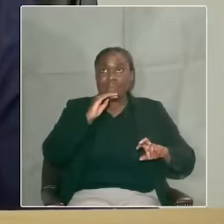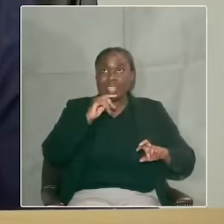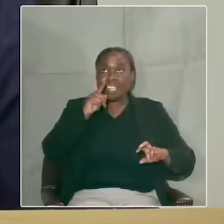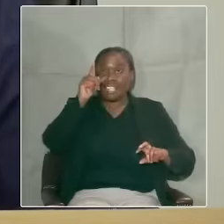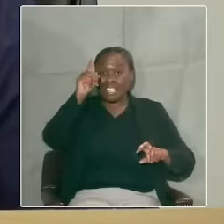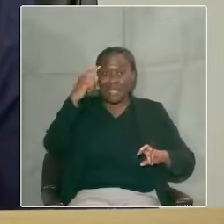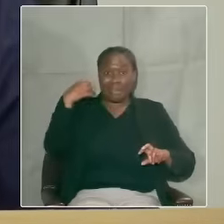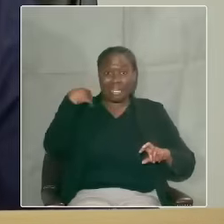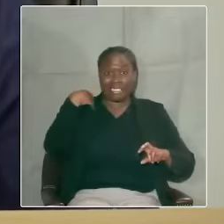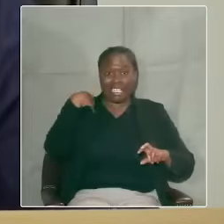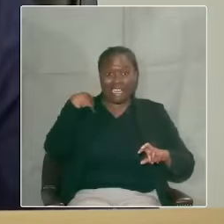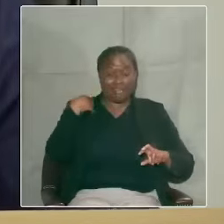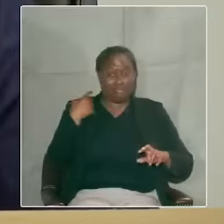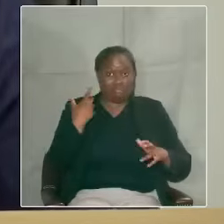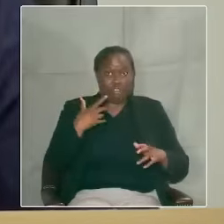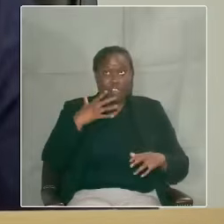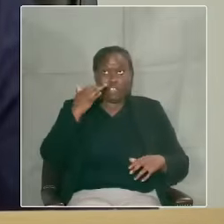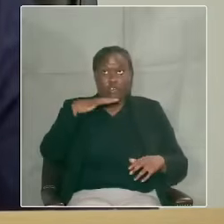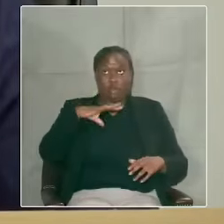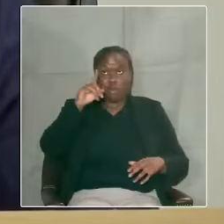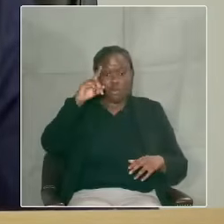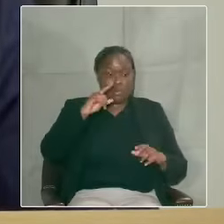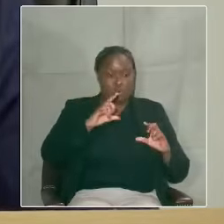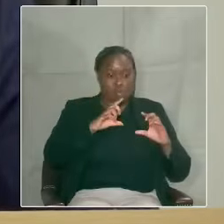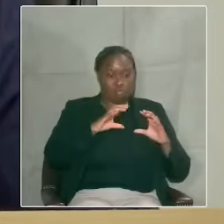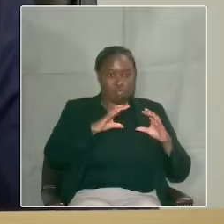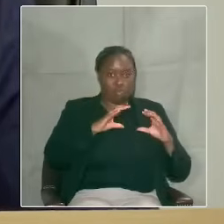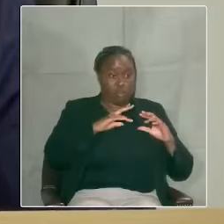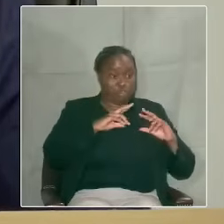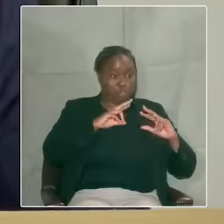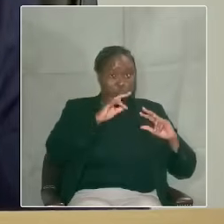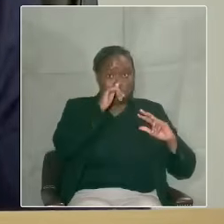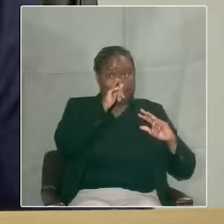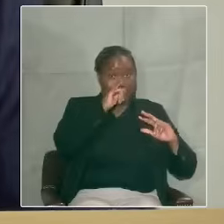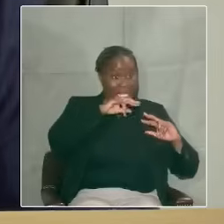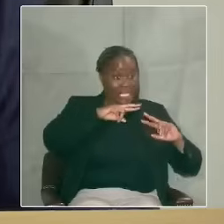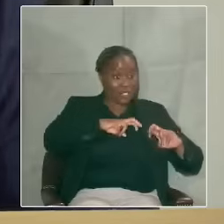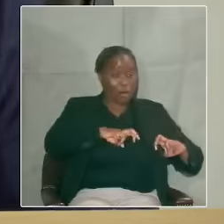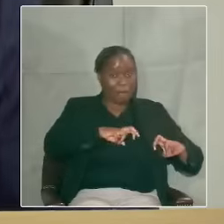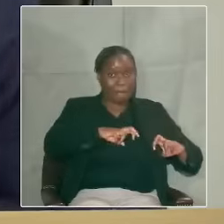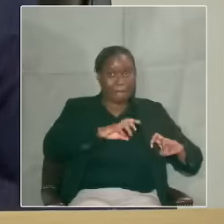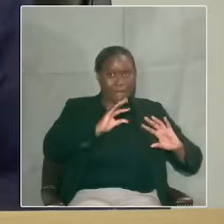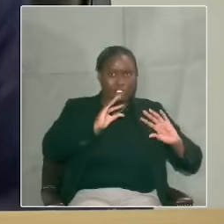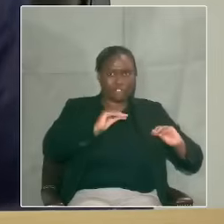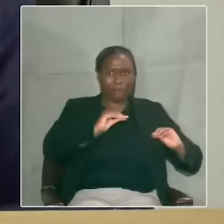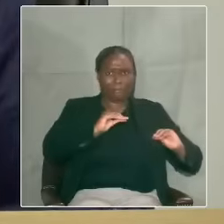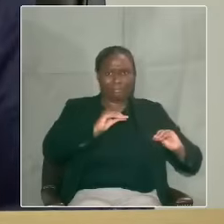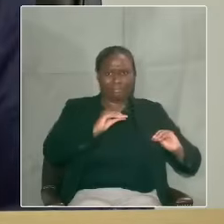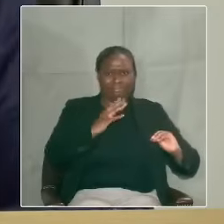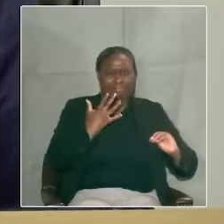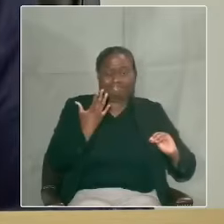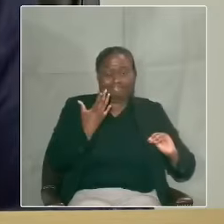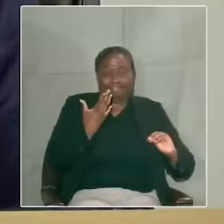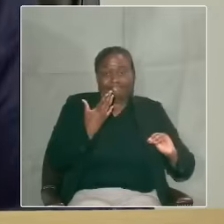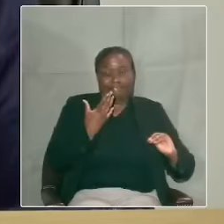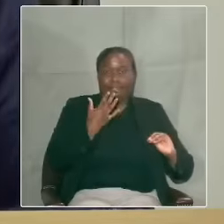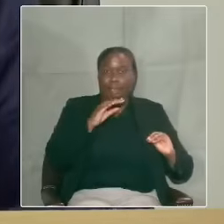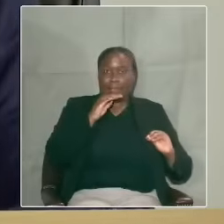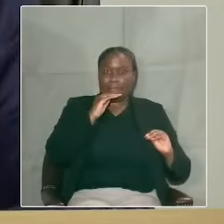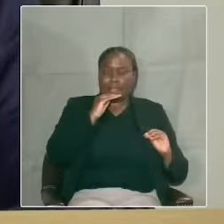investigation of crime, I don't know now, what do you expect police to do?